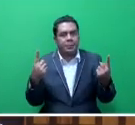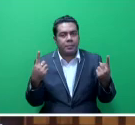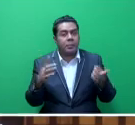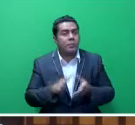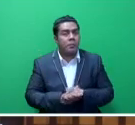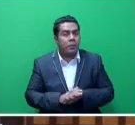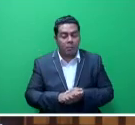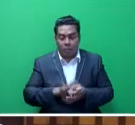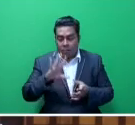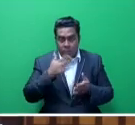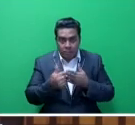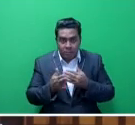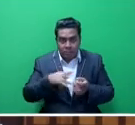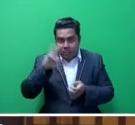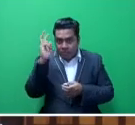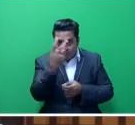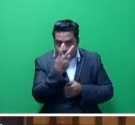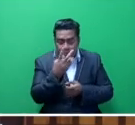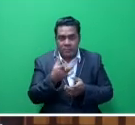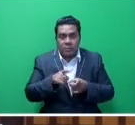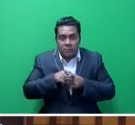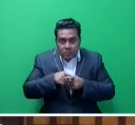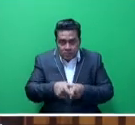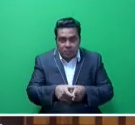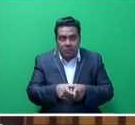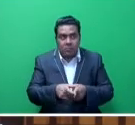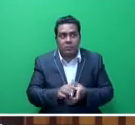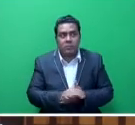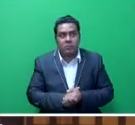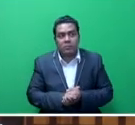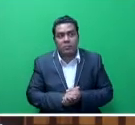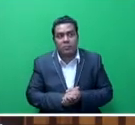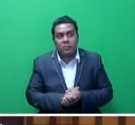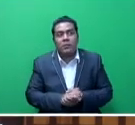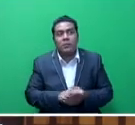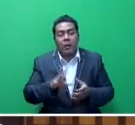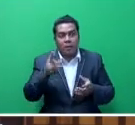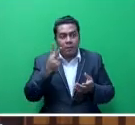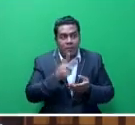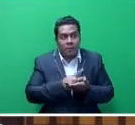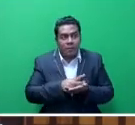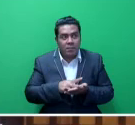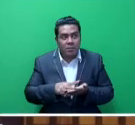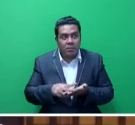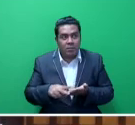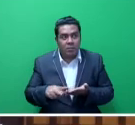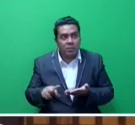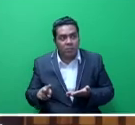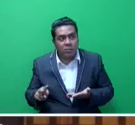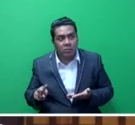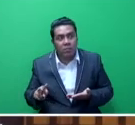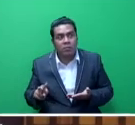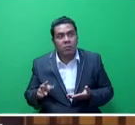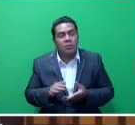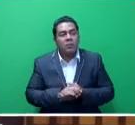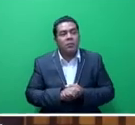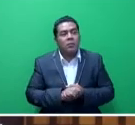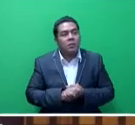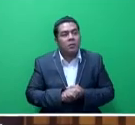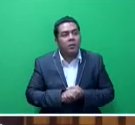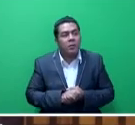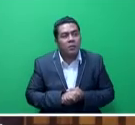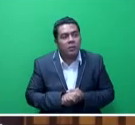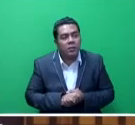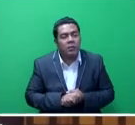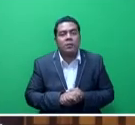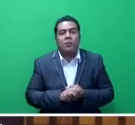Despite the darkness and difficulty of the present outlook, we have our clearest view of a future that is safe and an economy that is